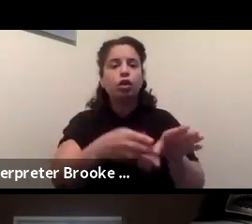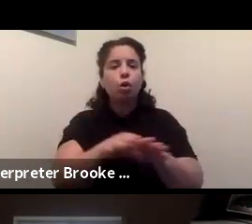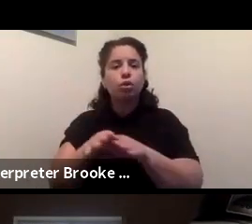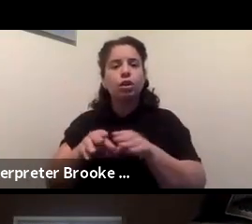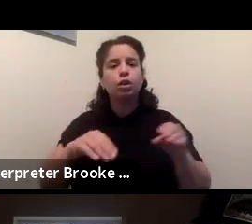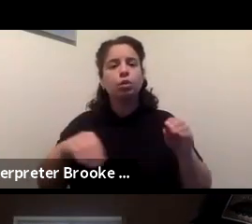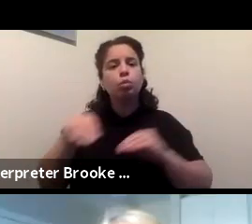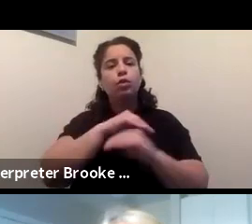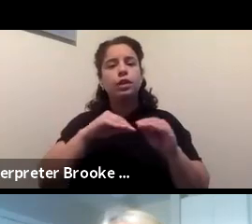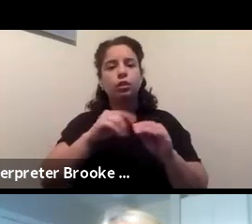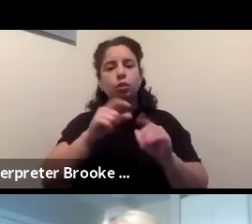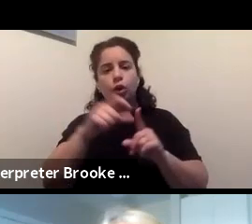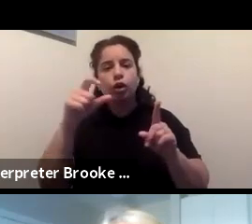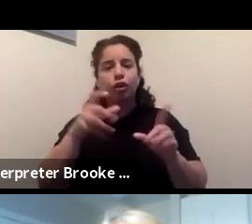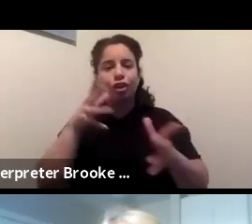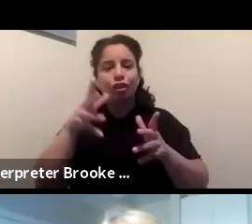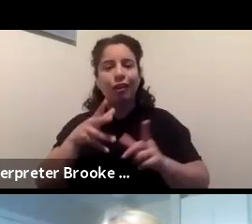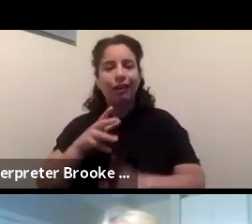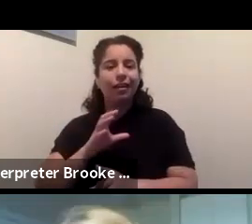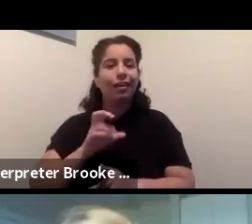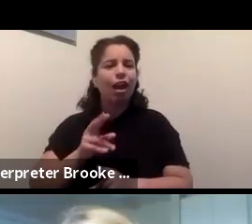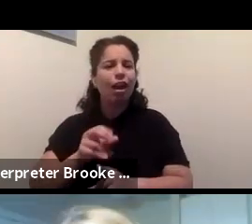love this. Let's do it.